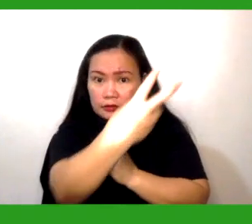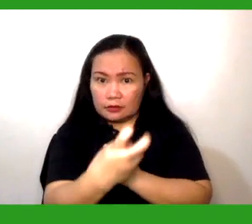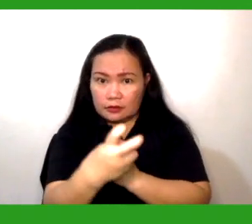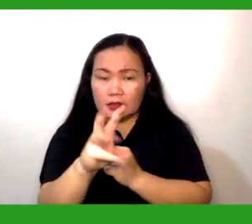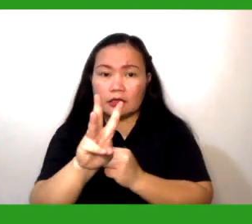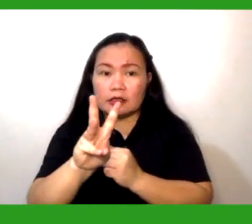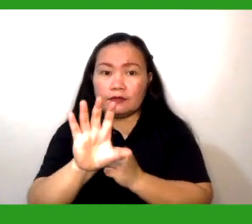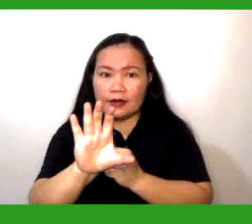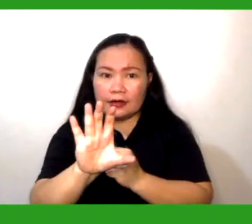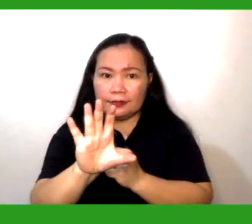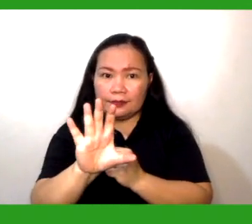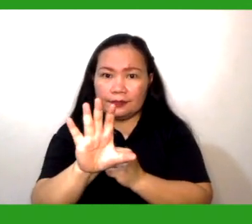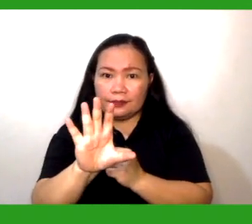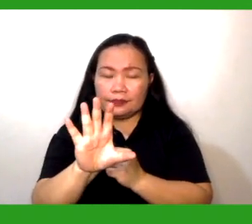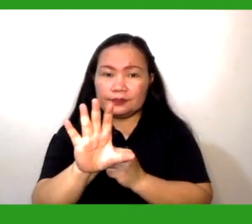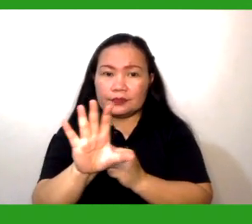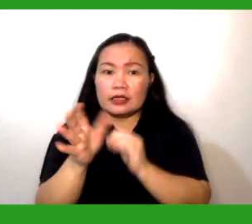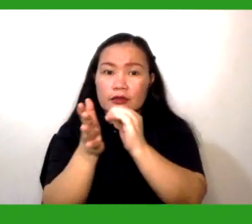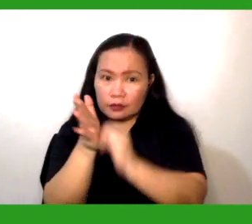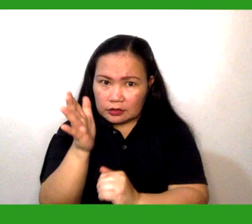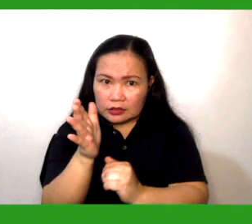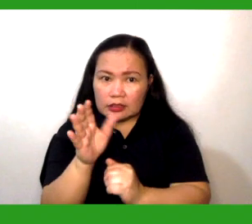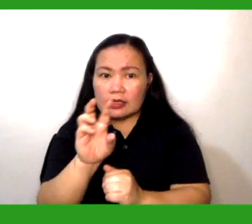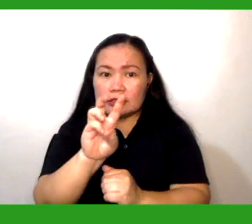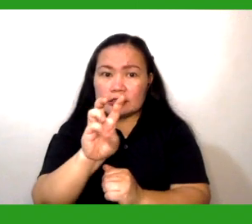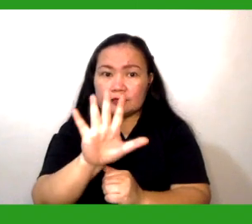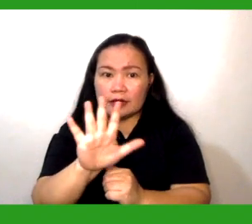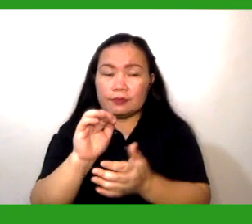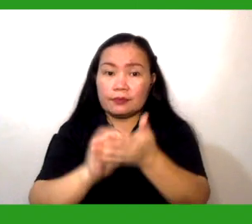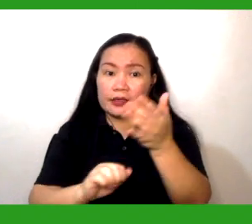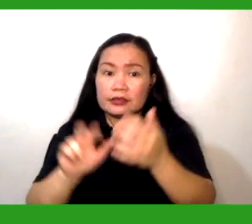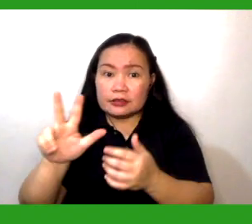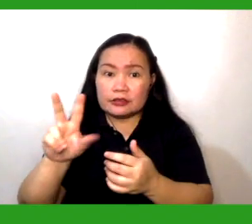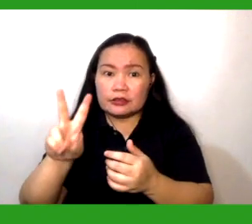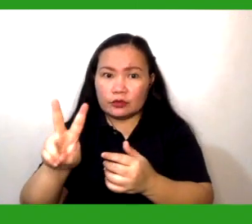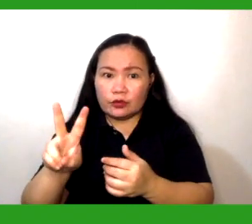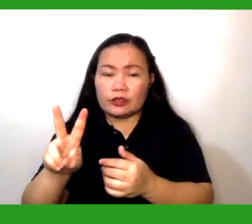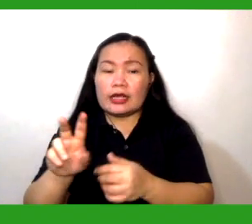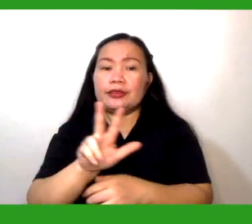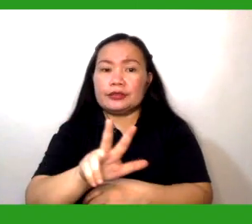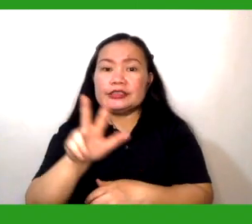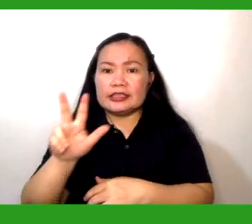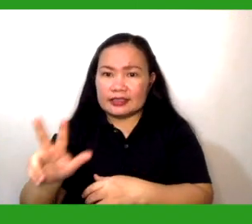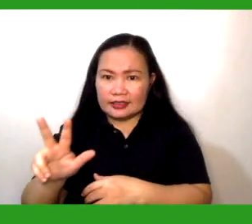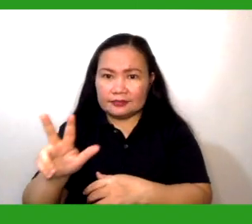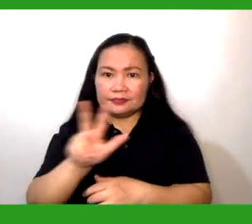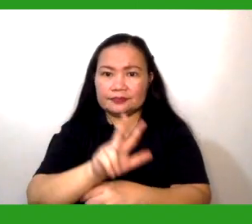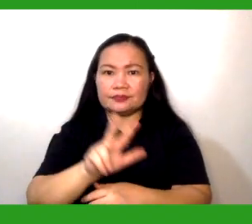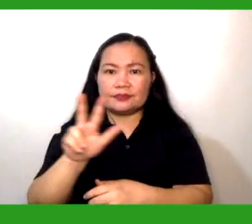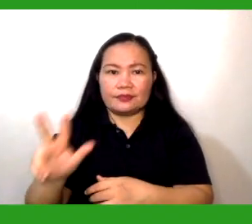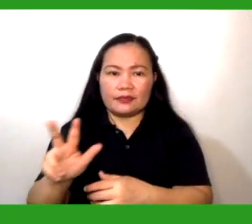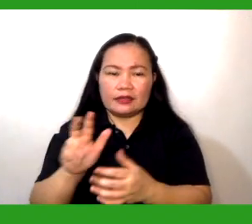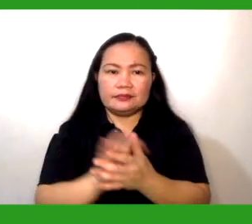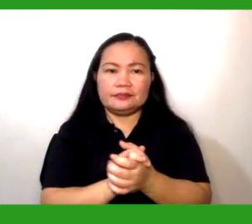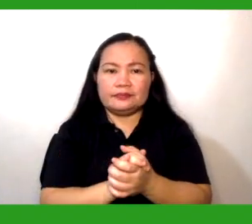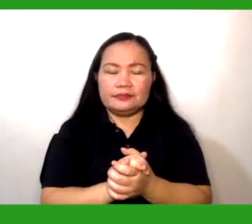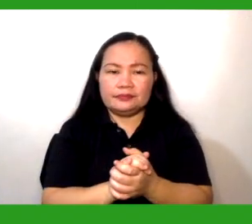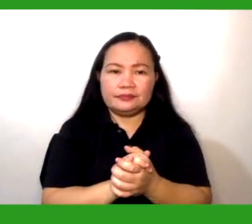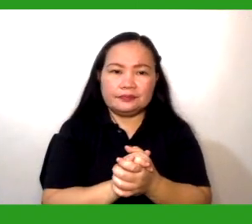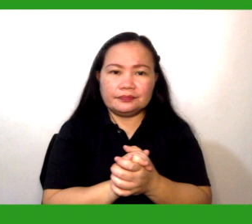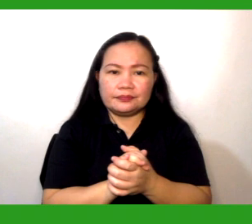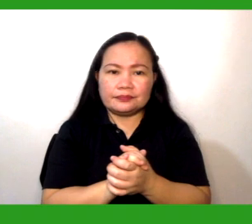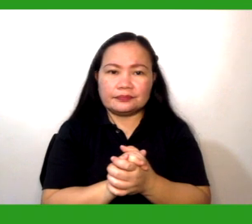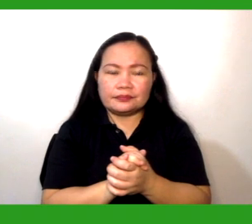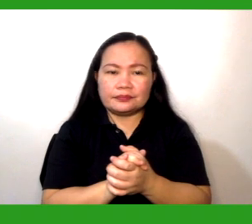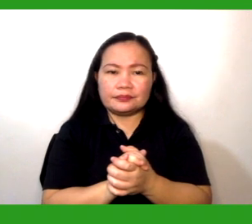siya dito. So, let us solve this first. 65 minus 32, that is